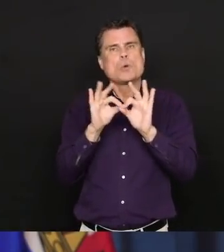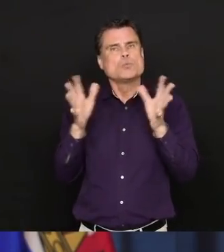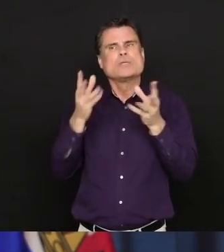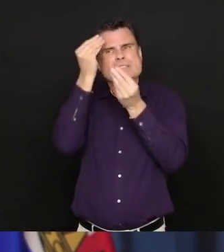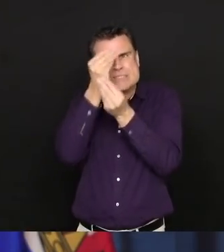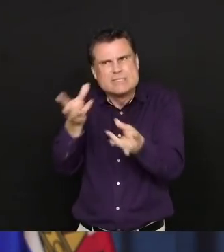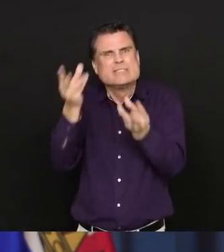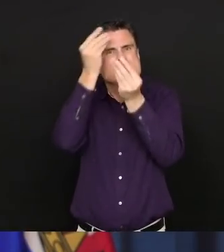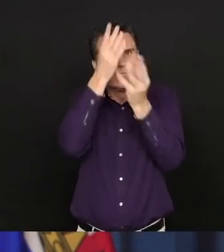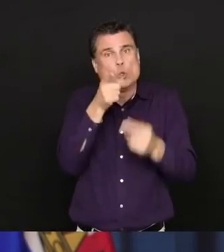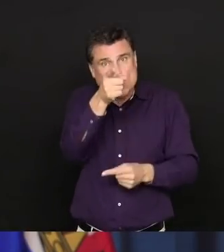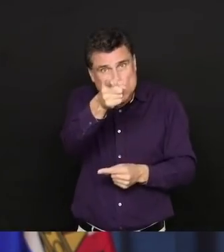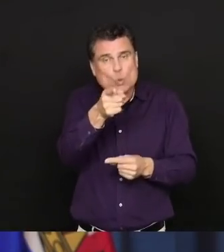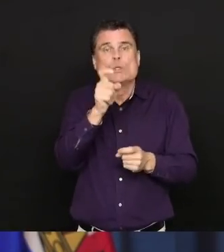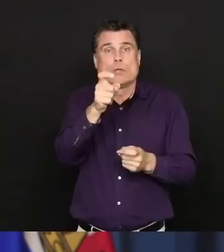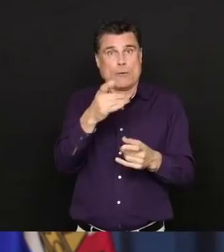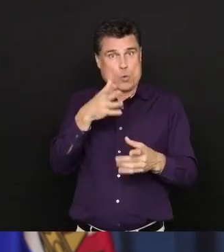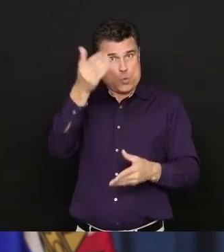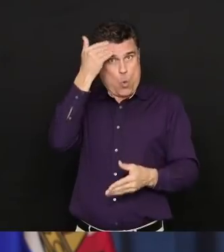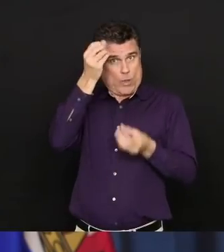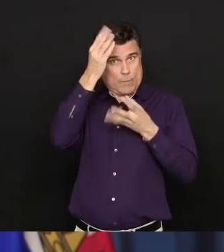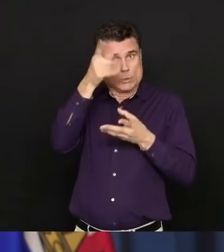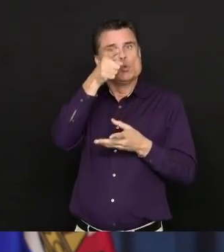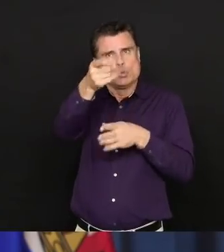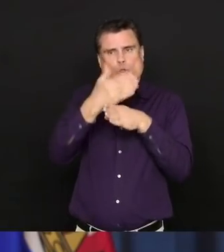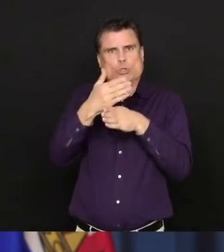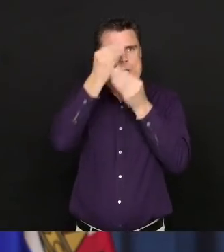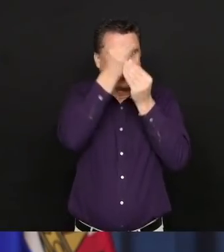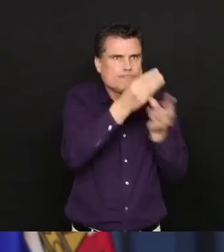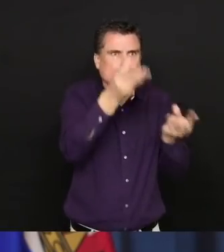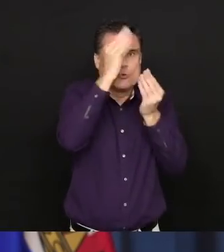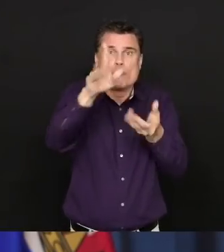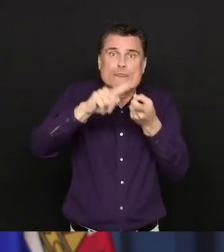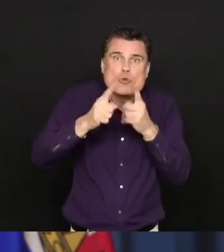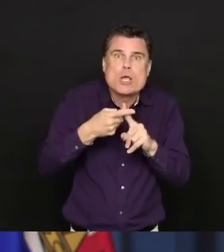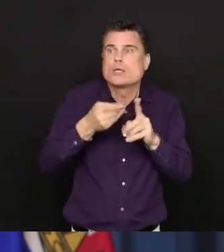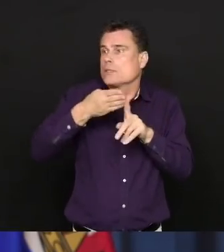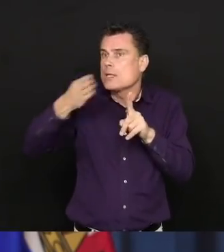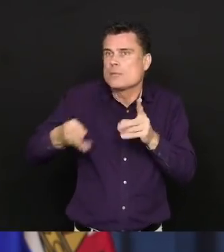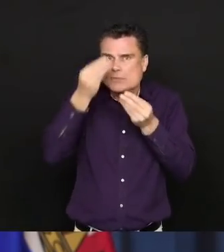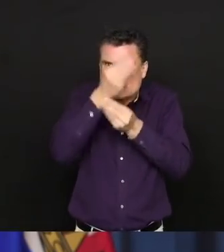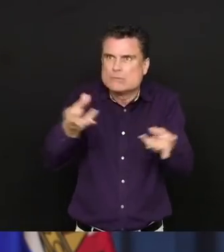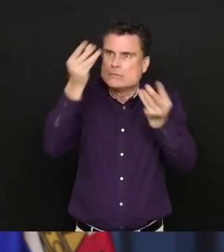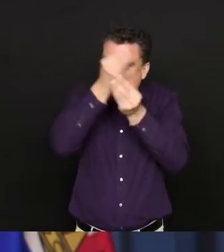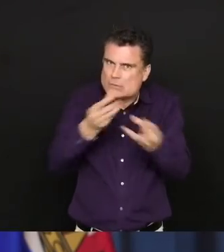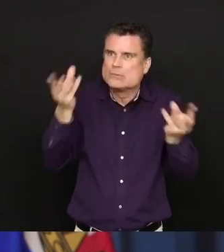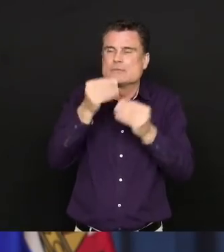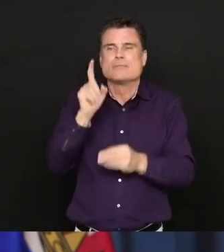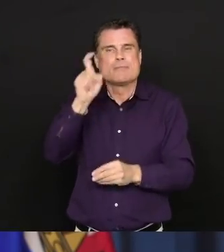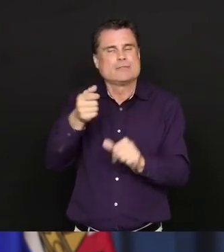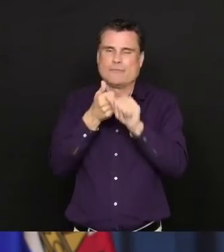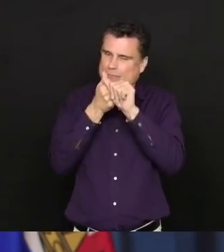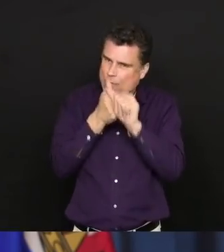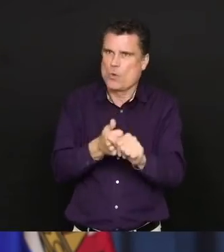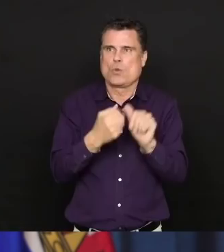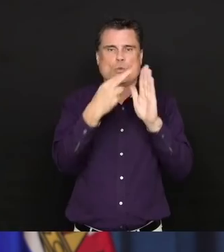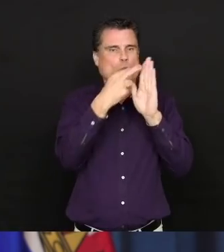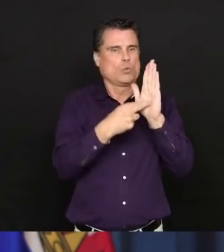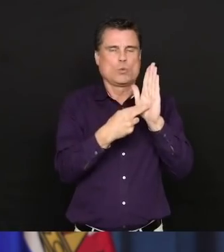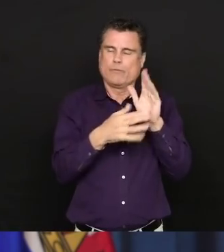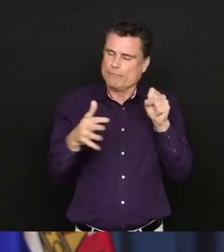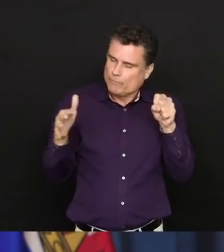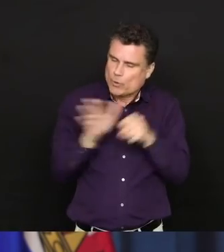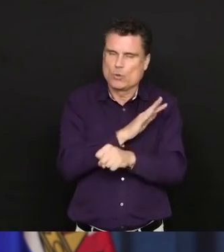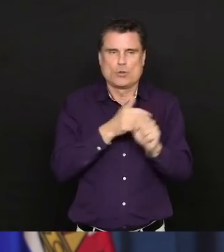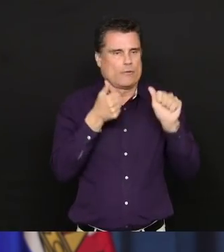are supported and followed 100%. If we do that, we can continue our efforts to restrain the